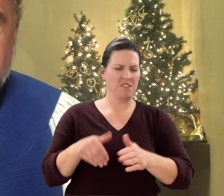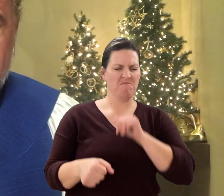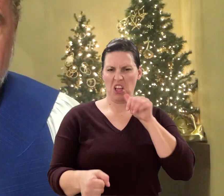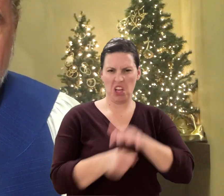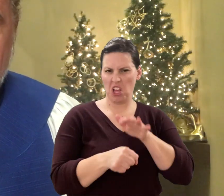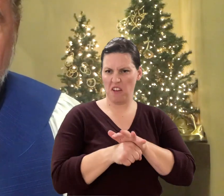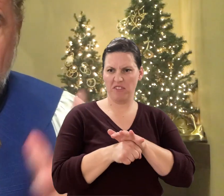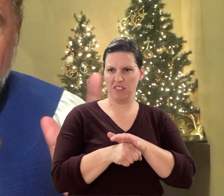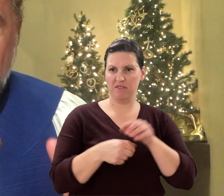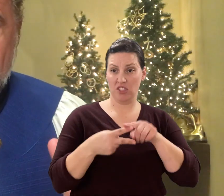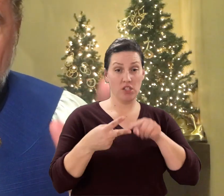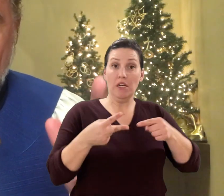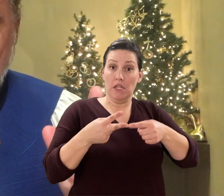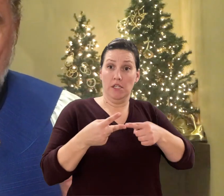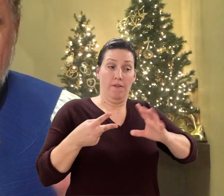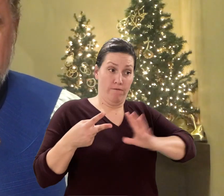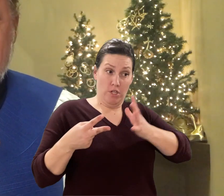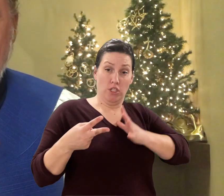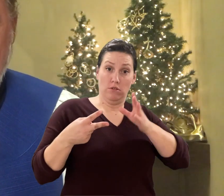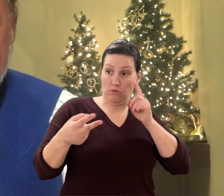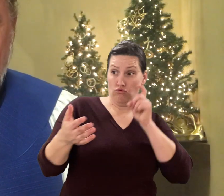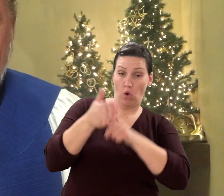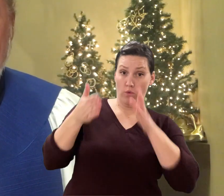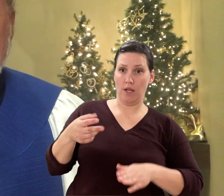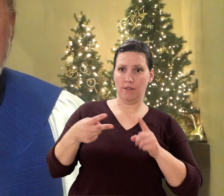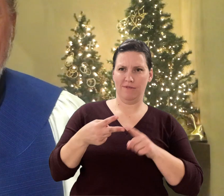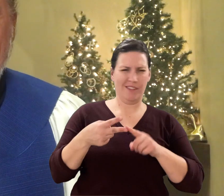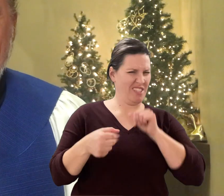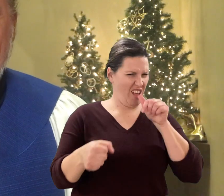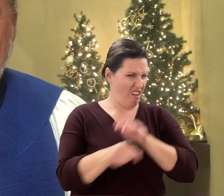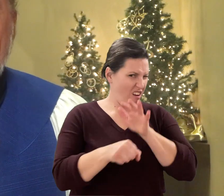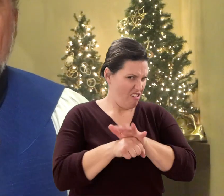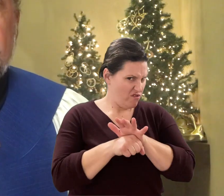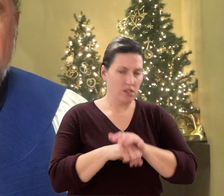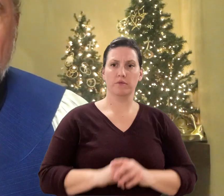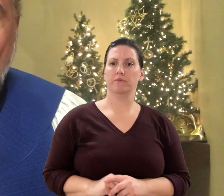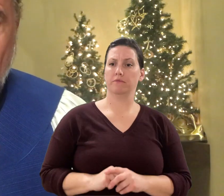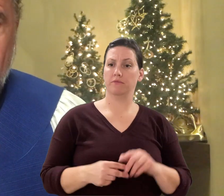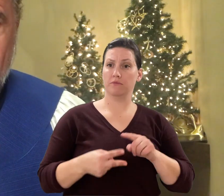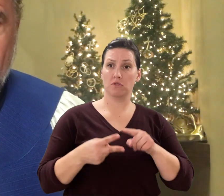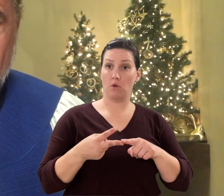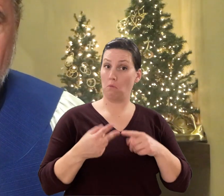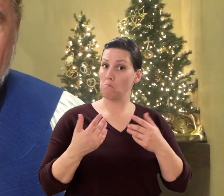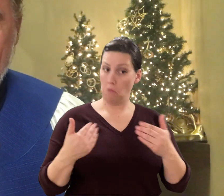Baptist, the official witness of the Messiah, then there's even